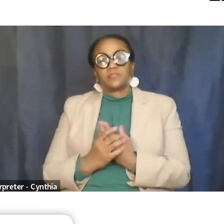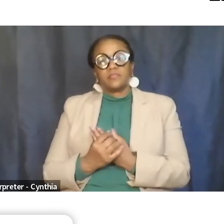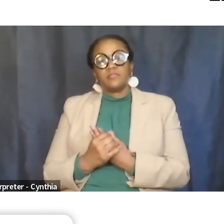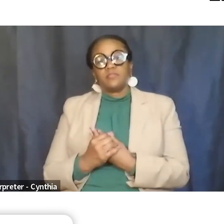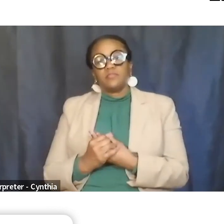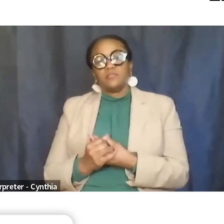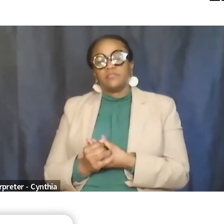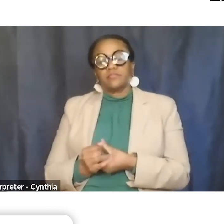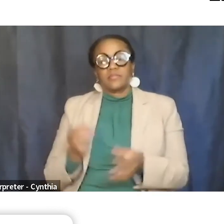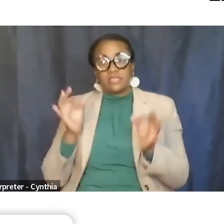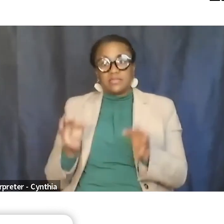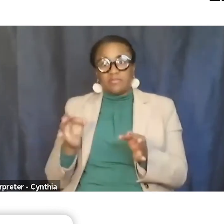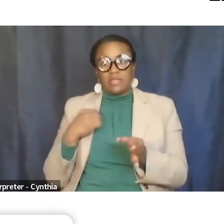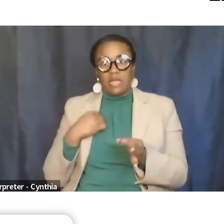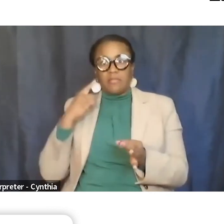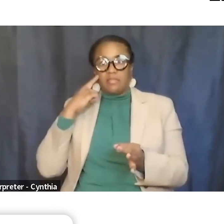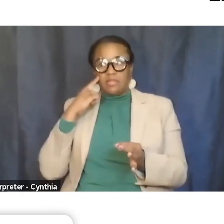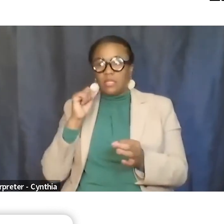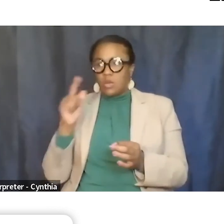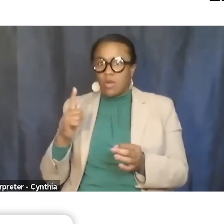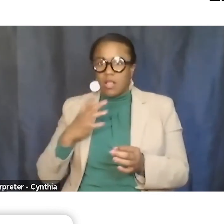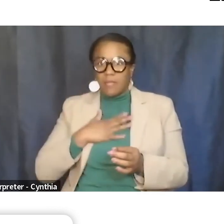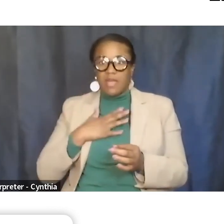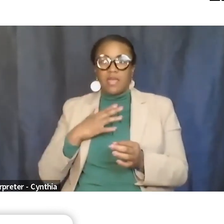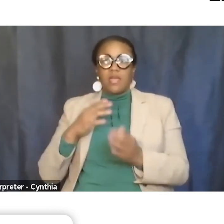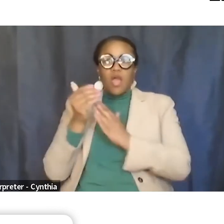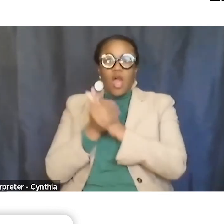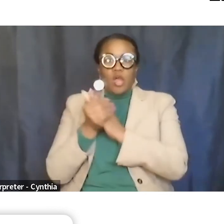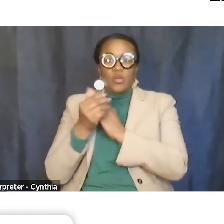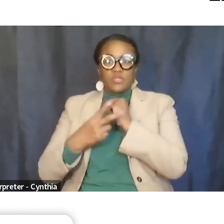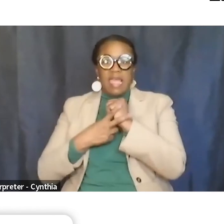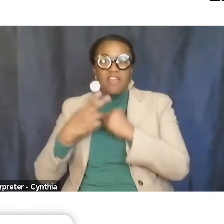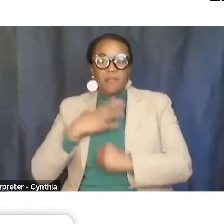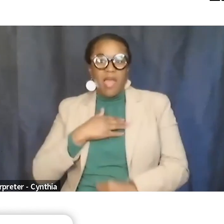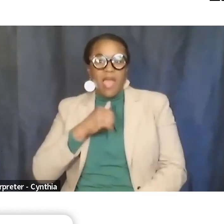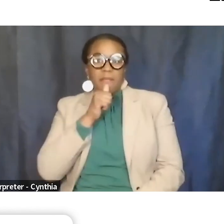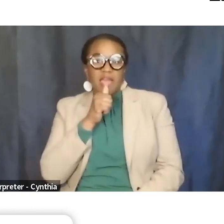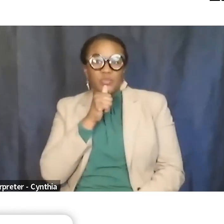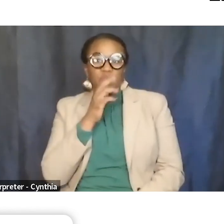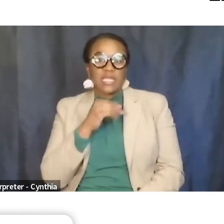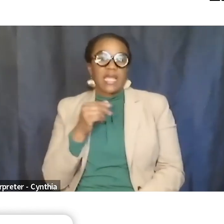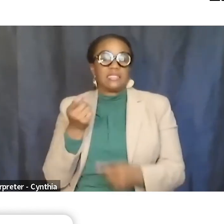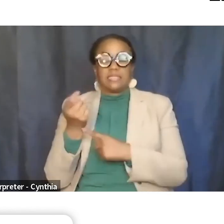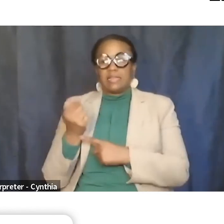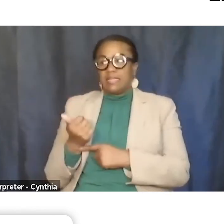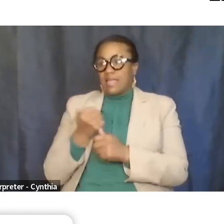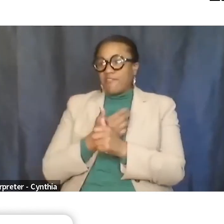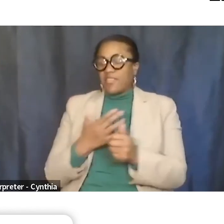This is definitely making me rethink auto saving all my passwords, and I just want to delete everything and go MIA.